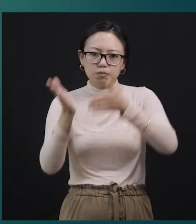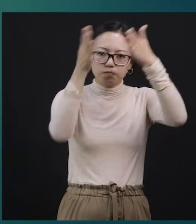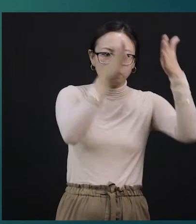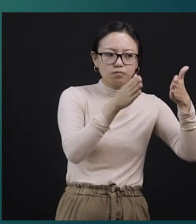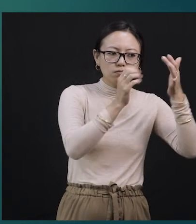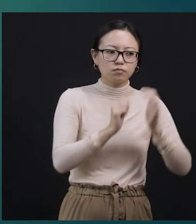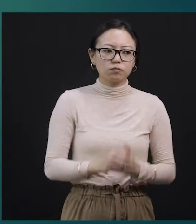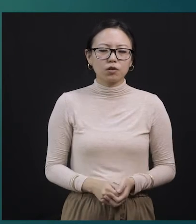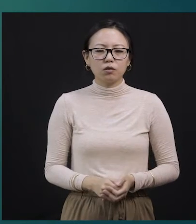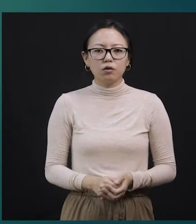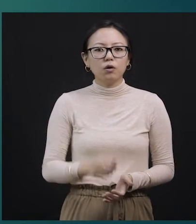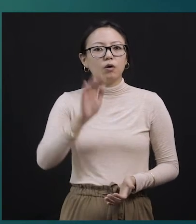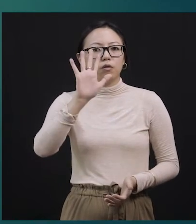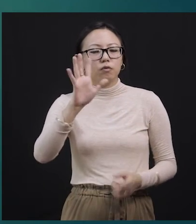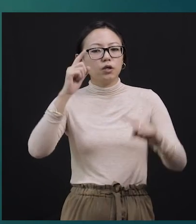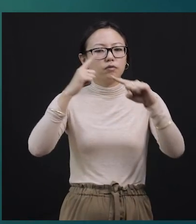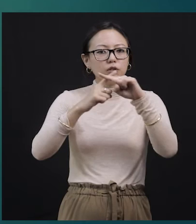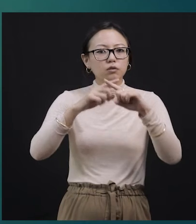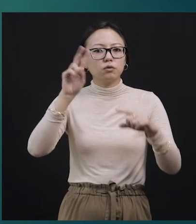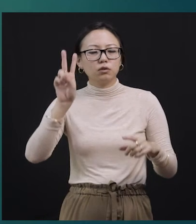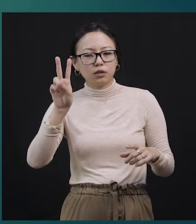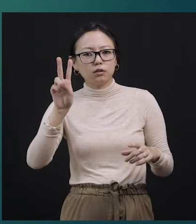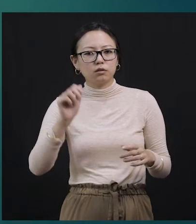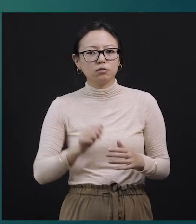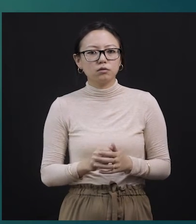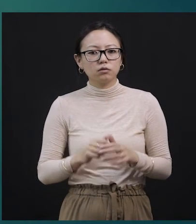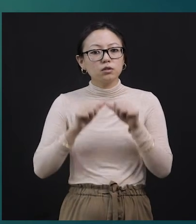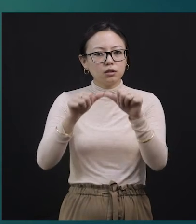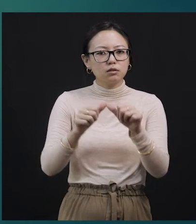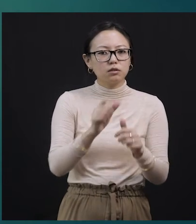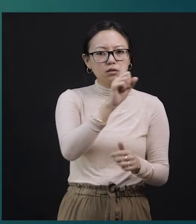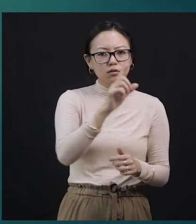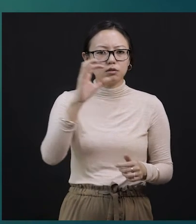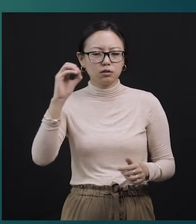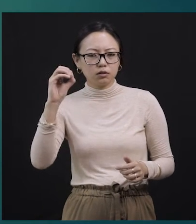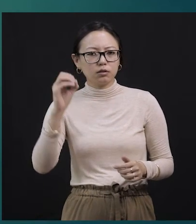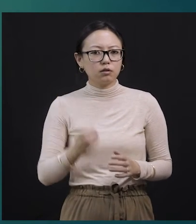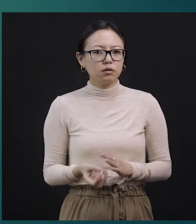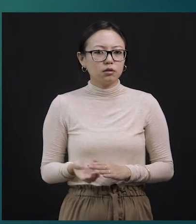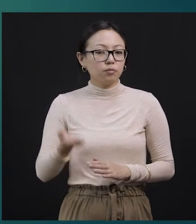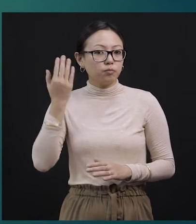to multiply again 5 with 2. So, 5 2s are 10 and the carry that you have along with